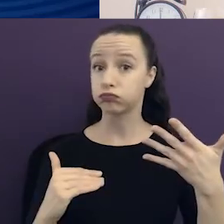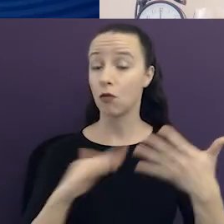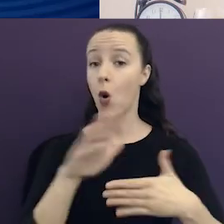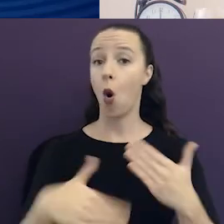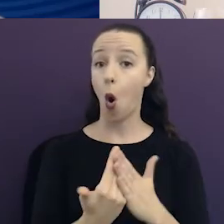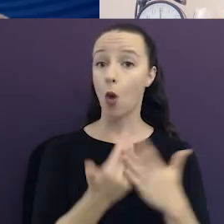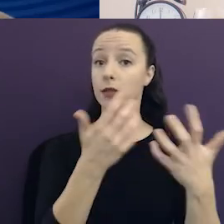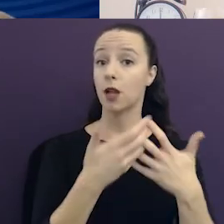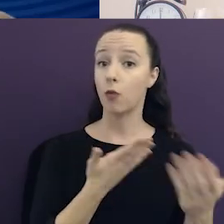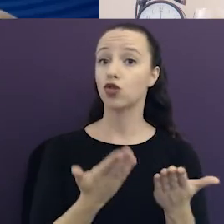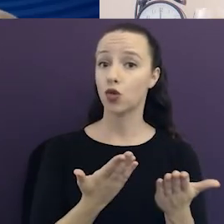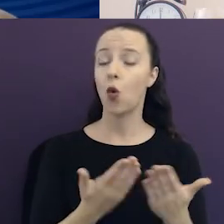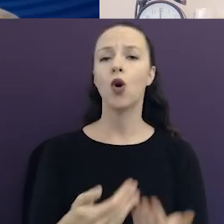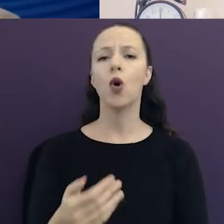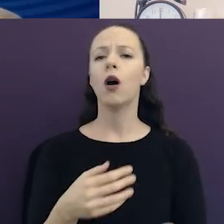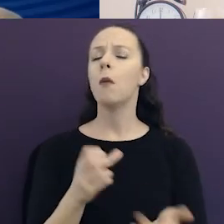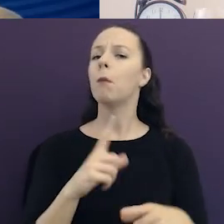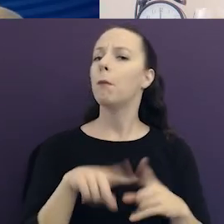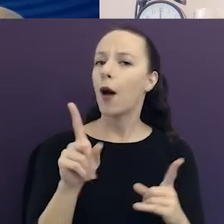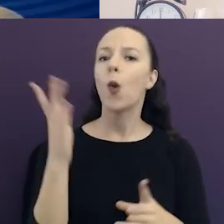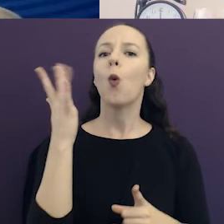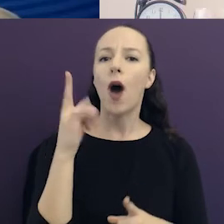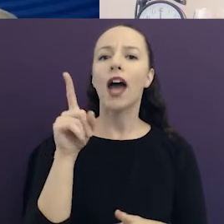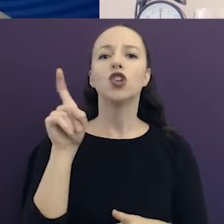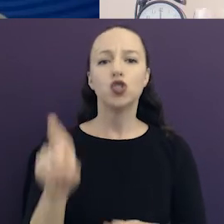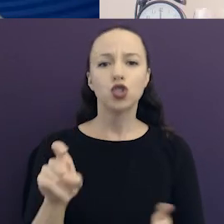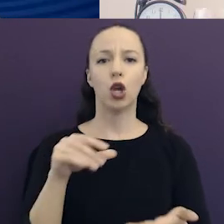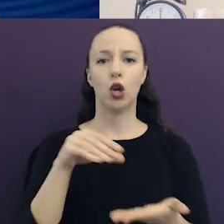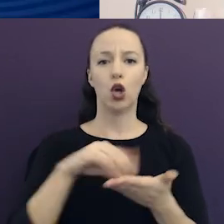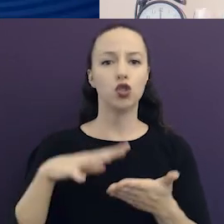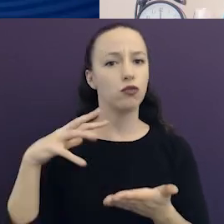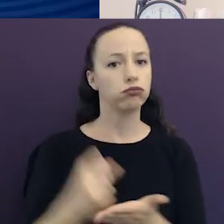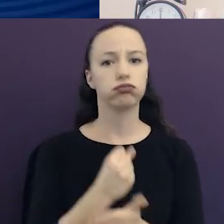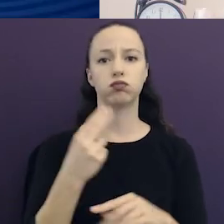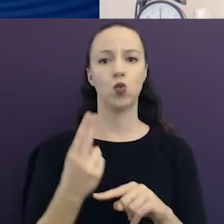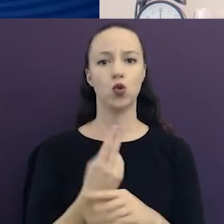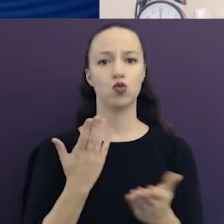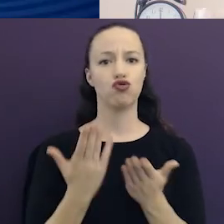and services. So why should an eligible student utilize these services?